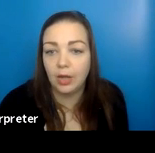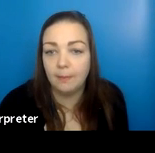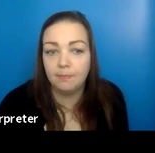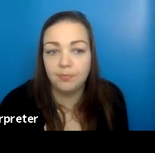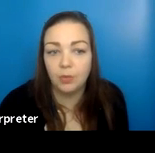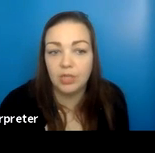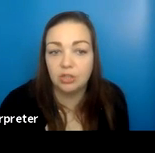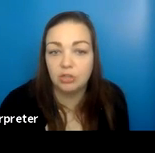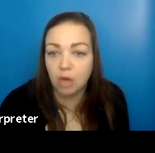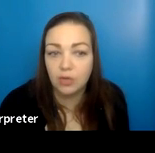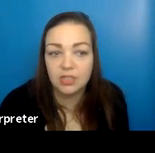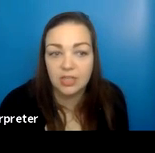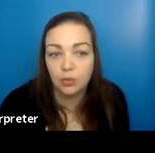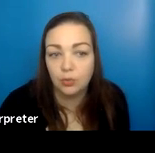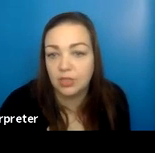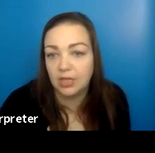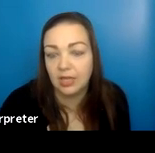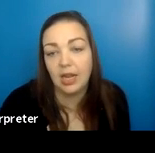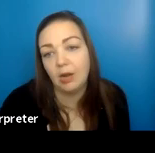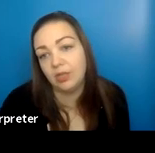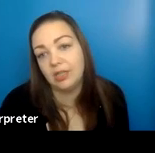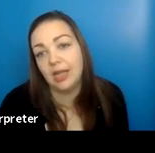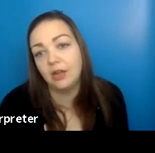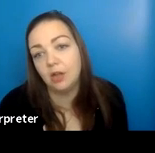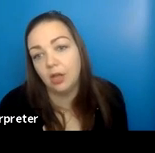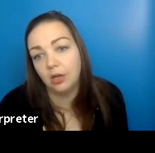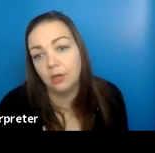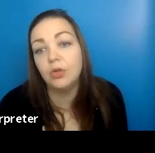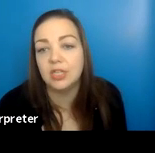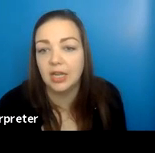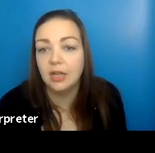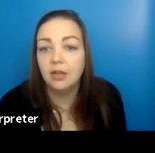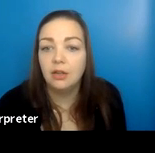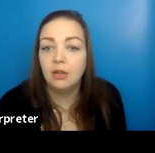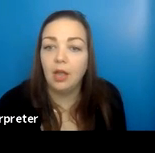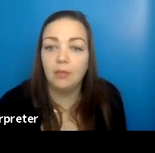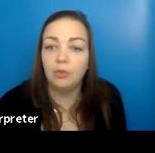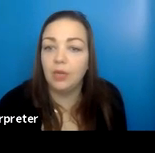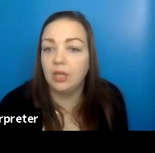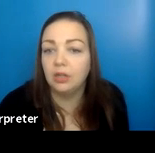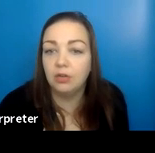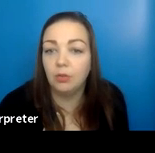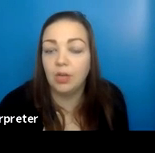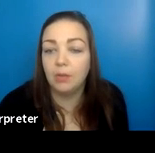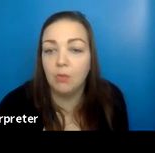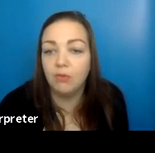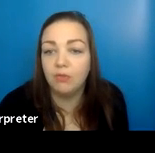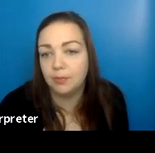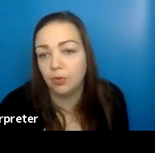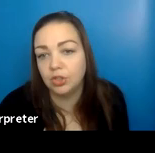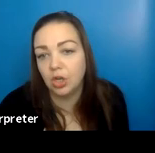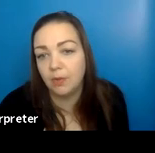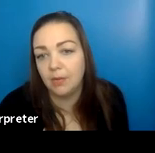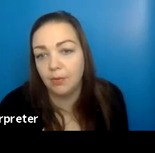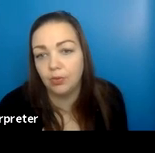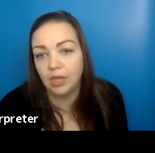to grow the skills within that community, so we can be more